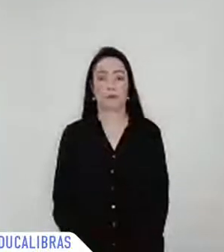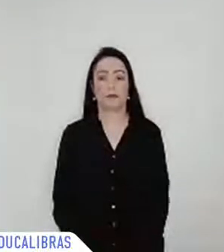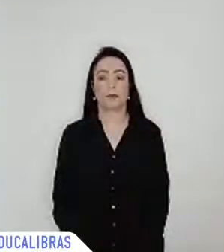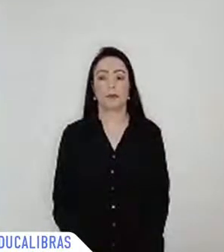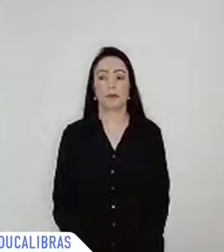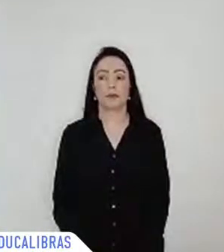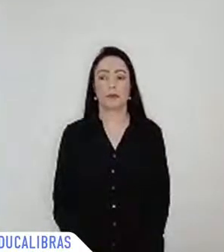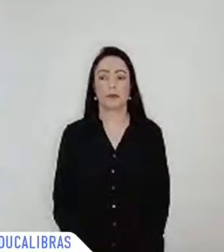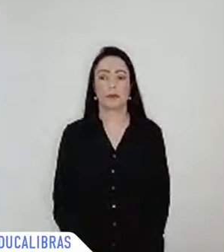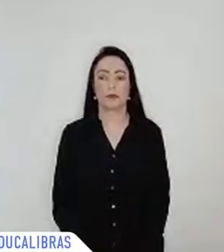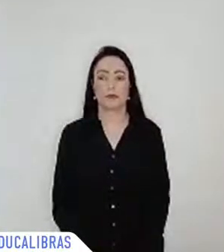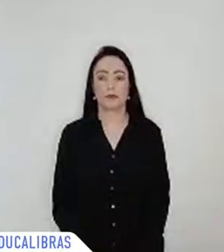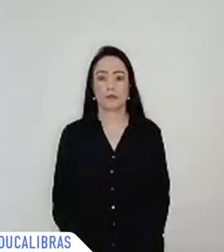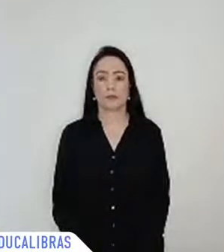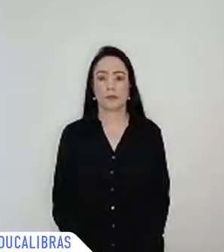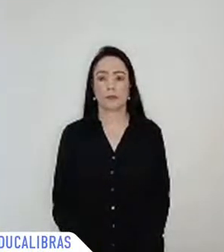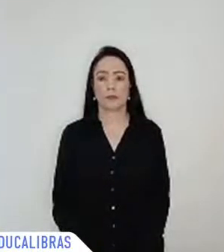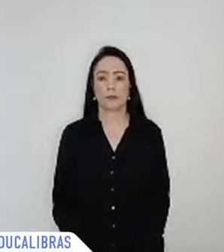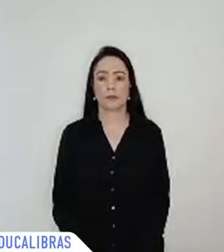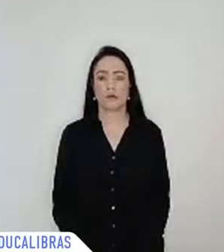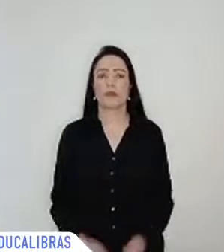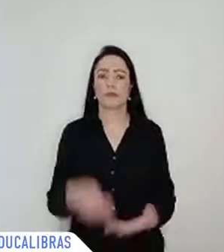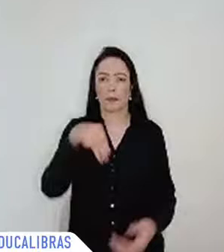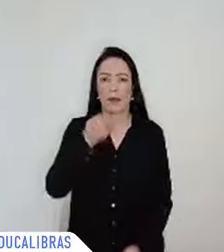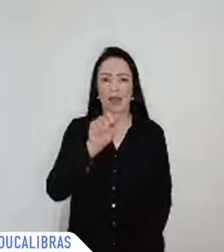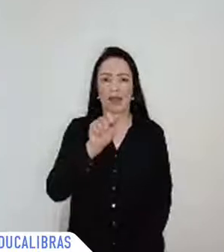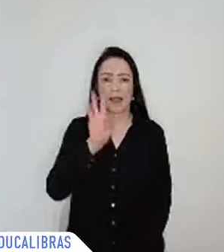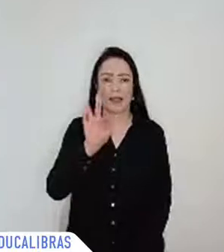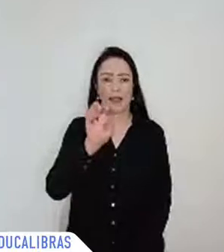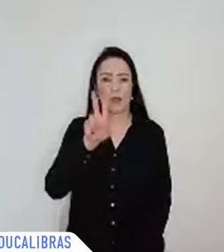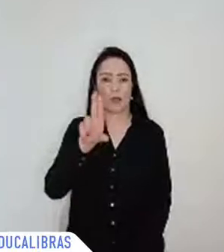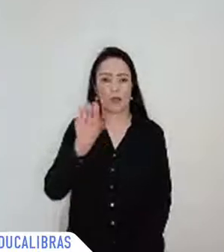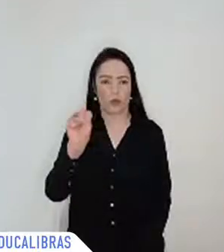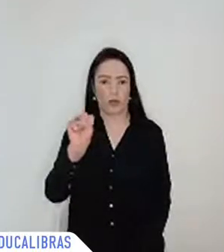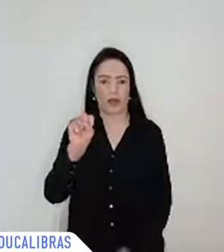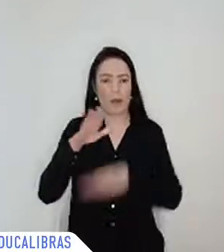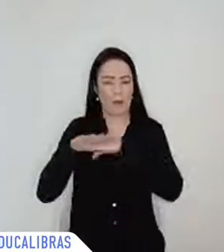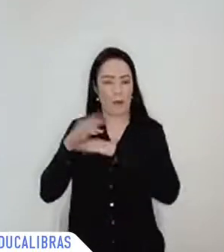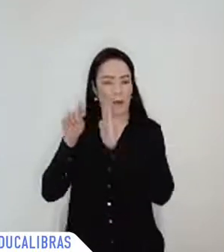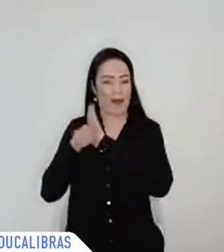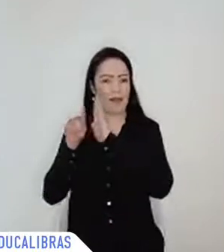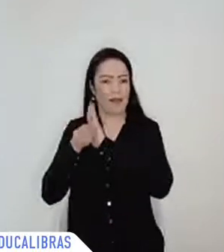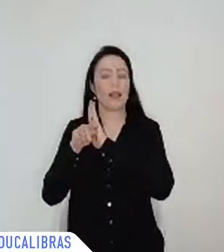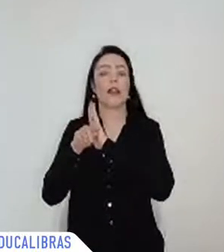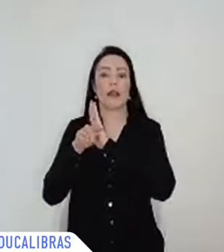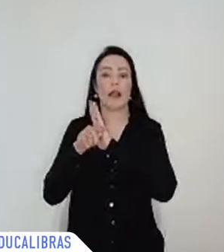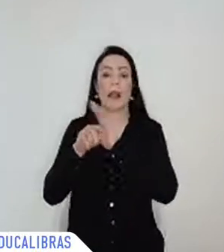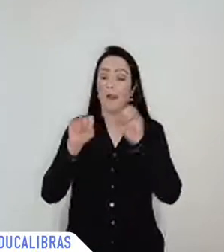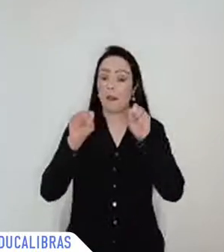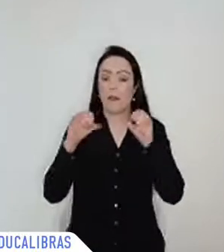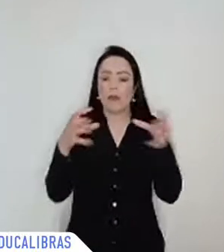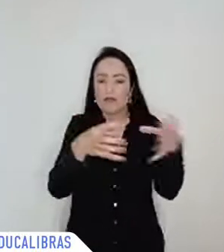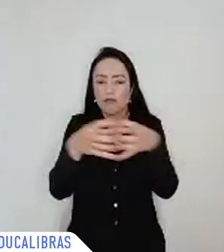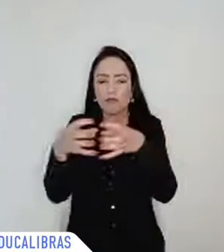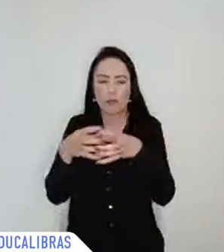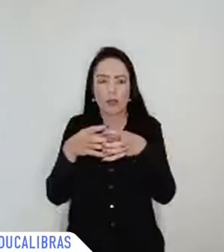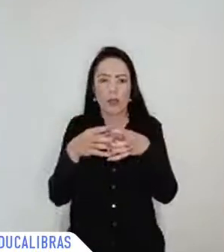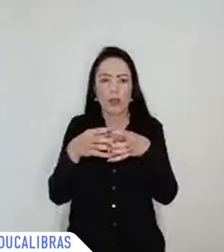question from Yogita. Well, Mateus, what